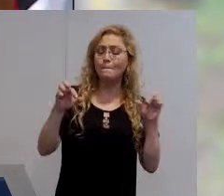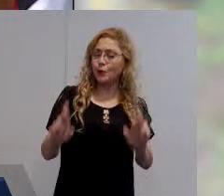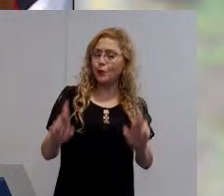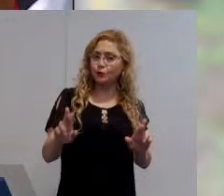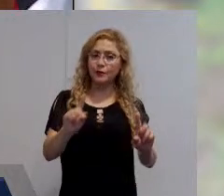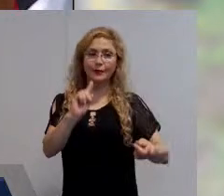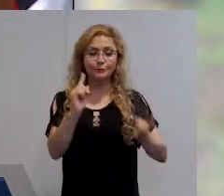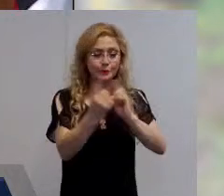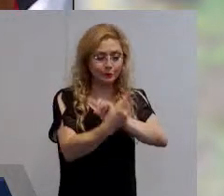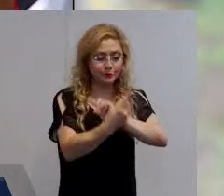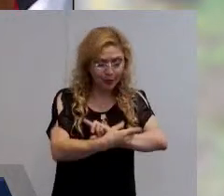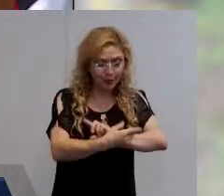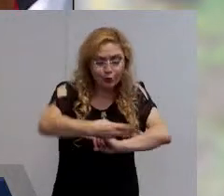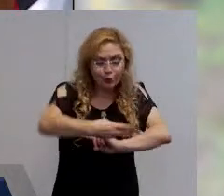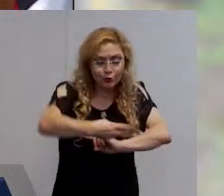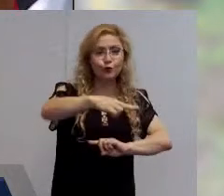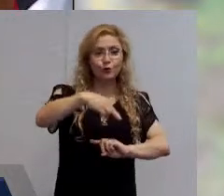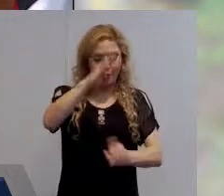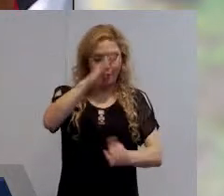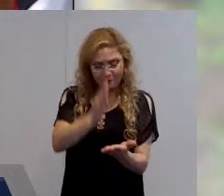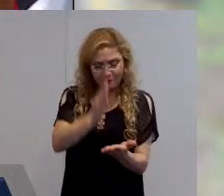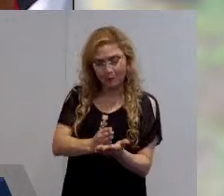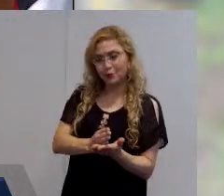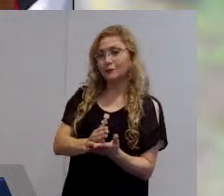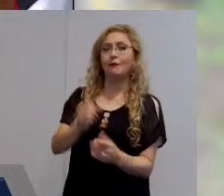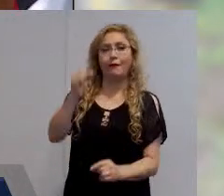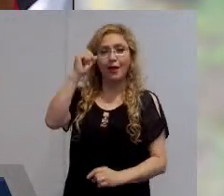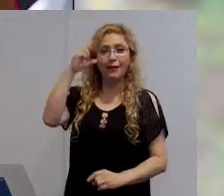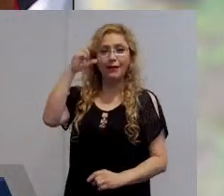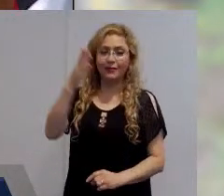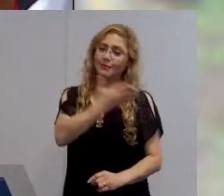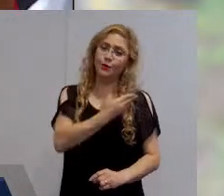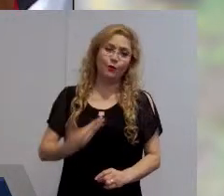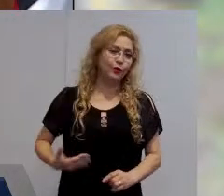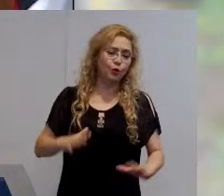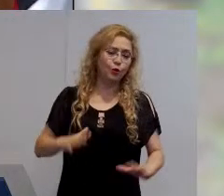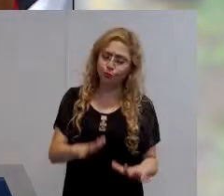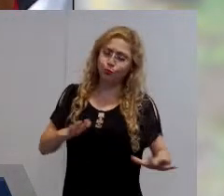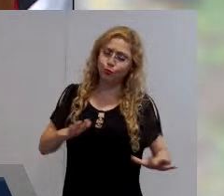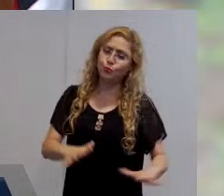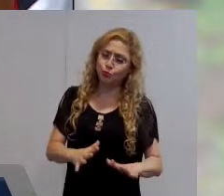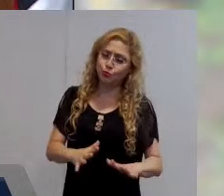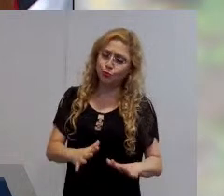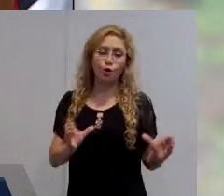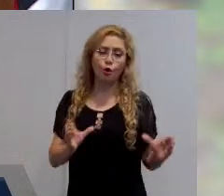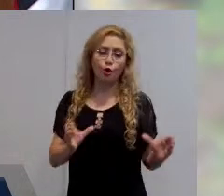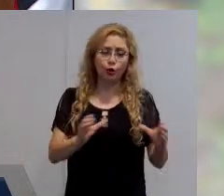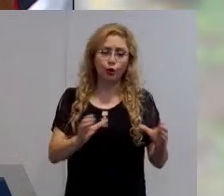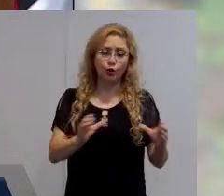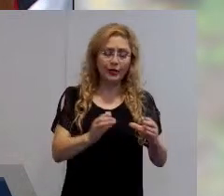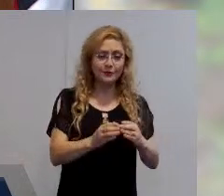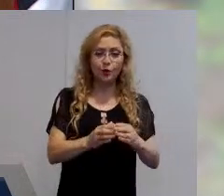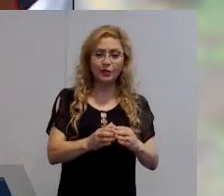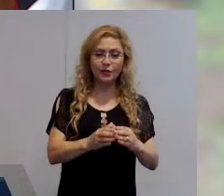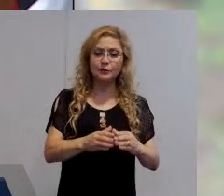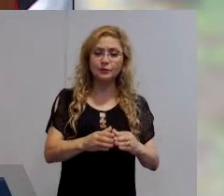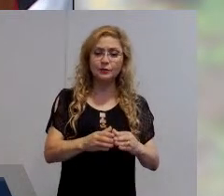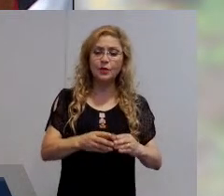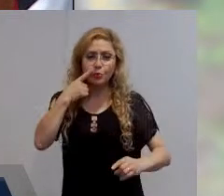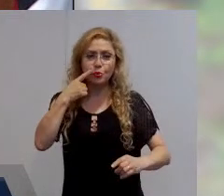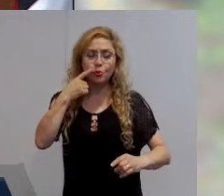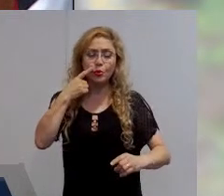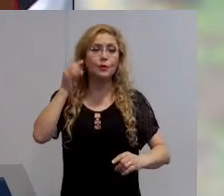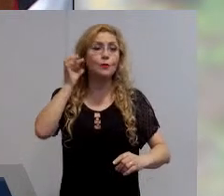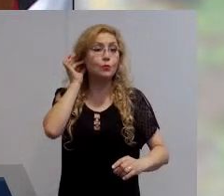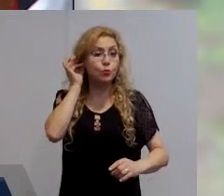for transformation, and we must recognize the effort made by governments, the civil society, and farmer organizations of